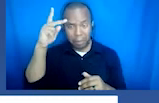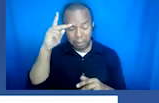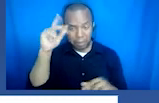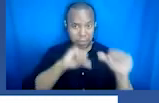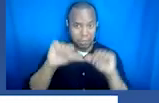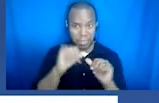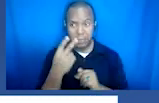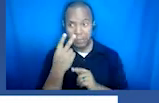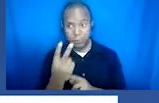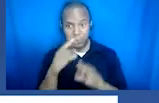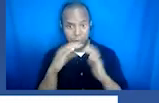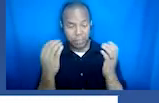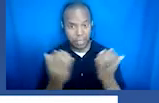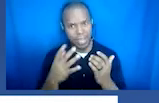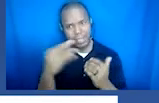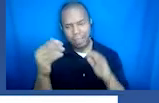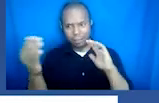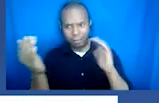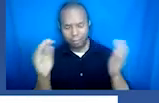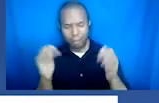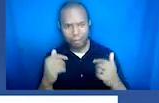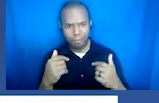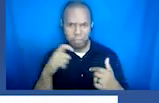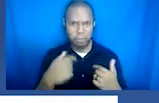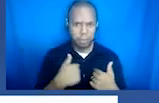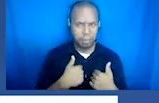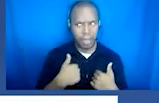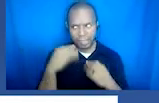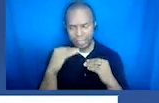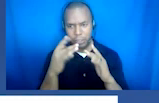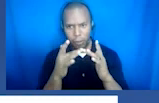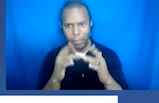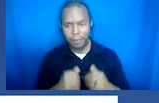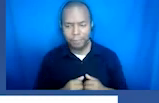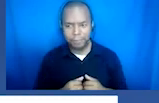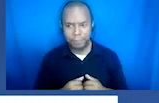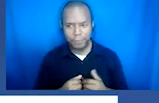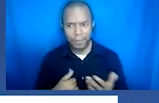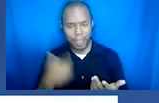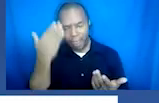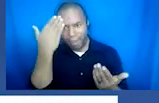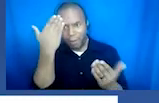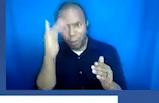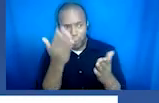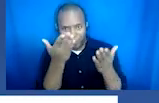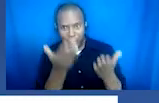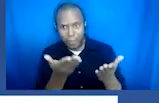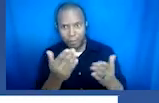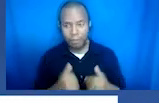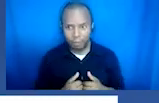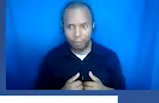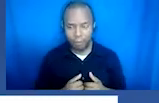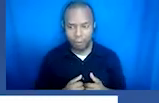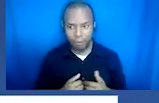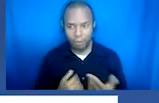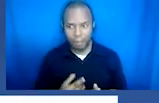class, and comparative as well, which should be me. I'll have to go look because I teach that online. I didn't know they were in there, and I didn't realize,